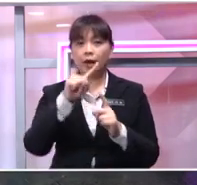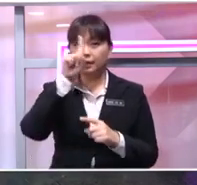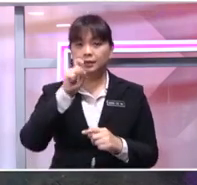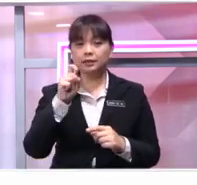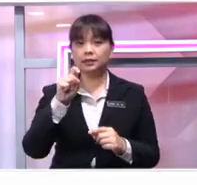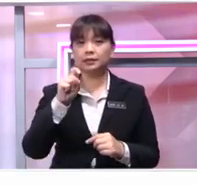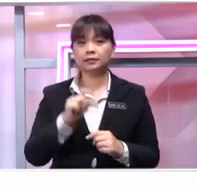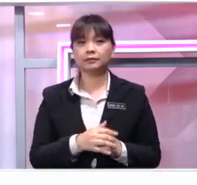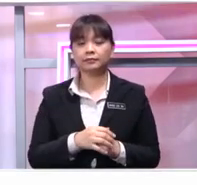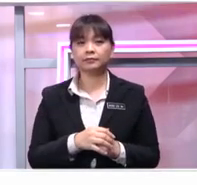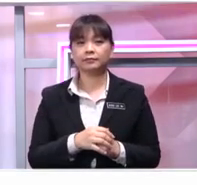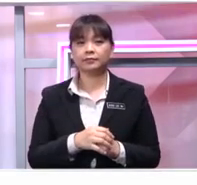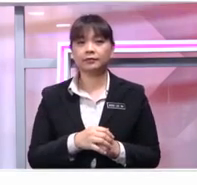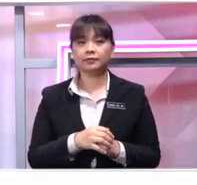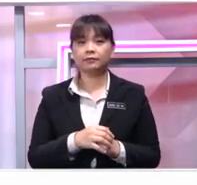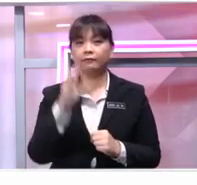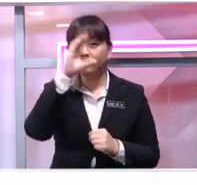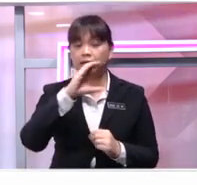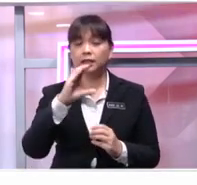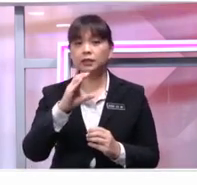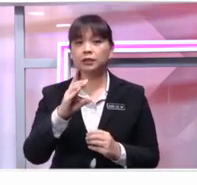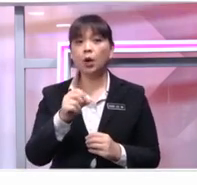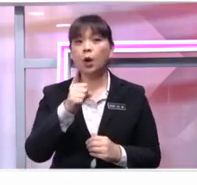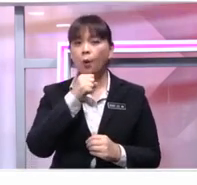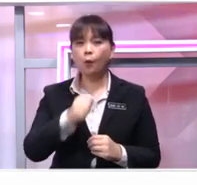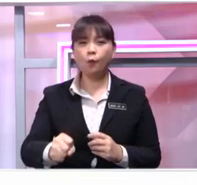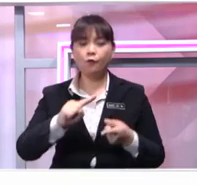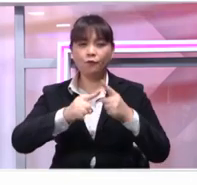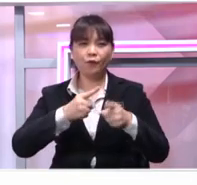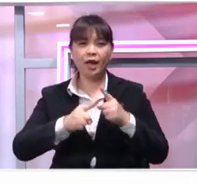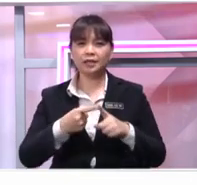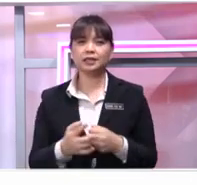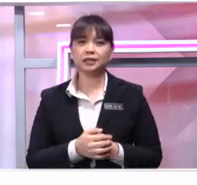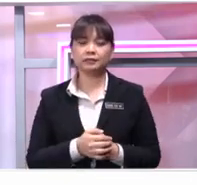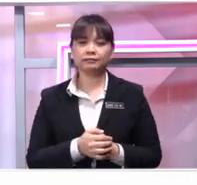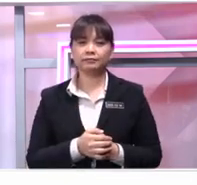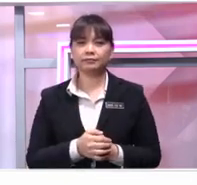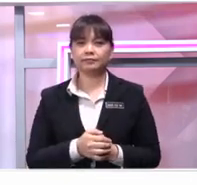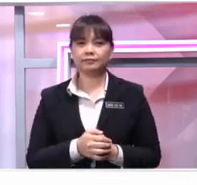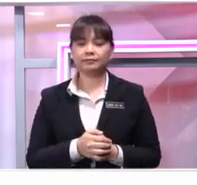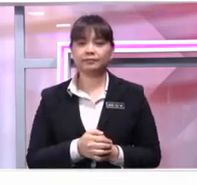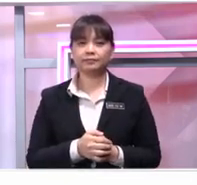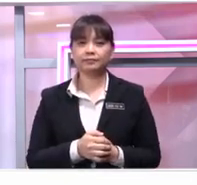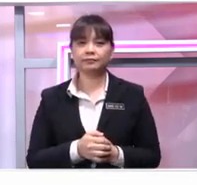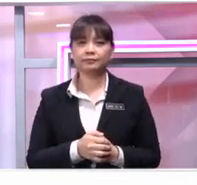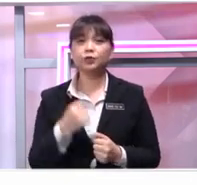finding an old friend. Who said that just now? A, who? B, C, or D? Okay, who wants to try?